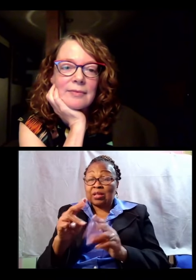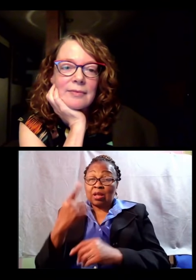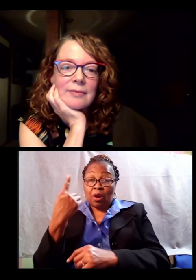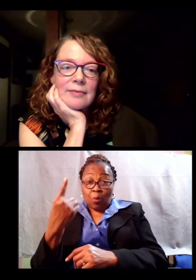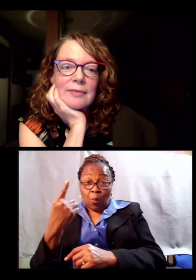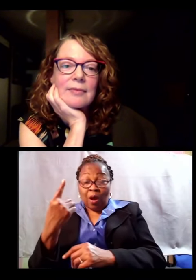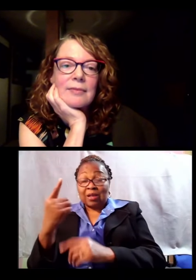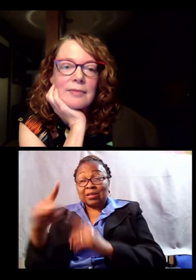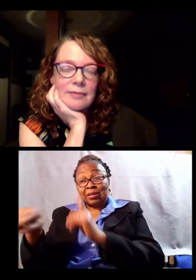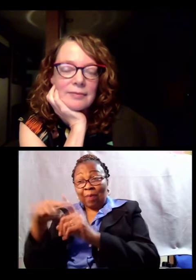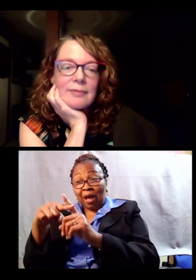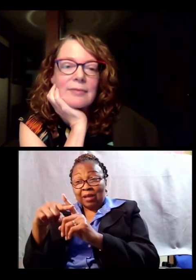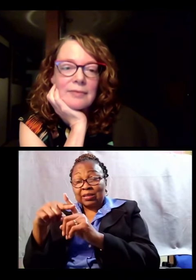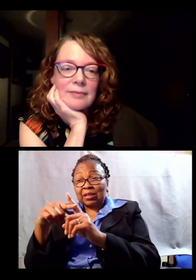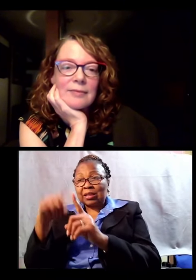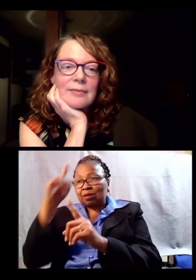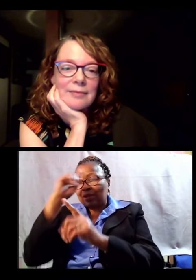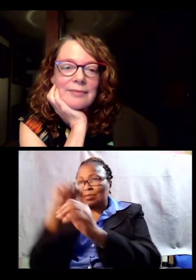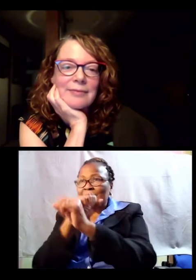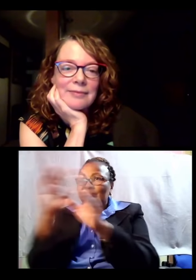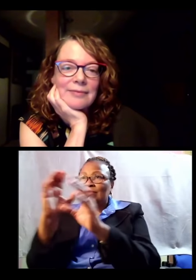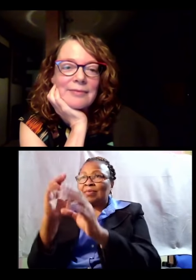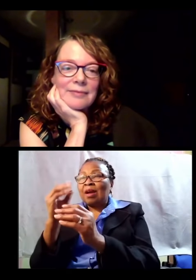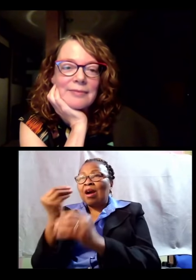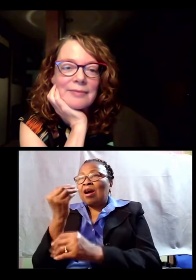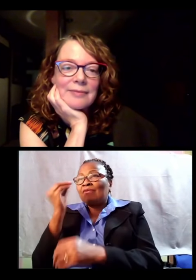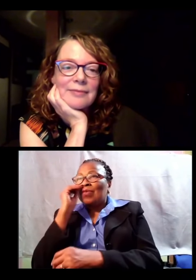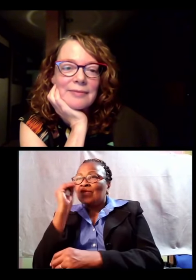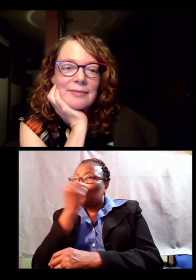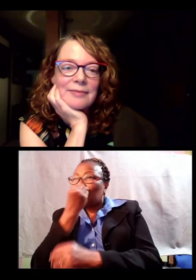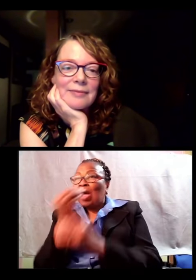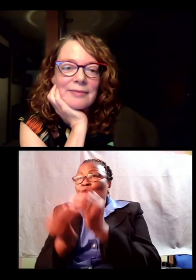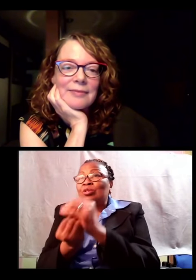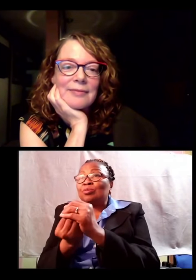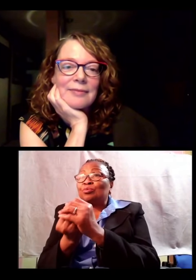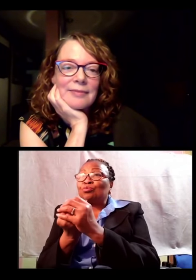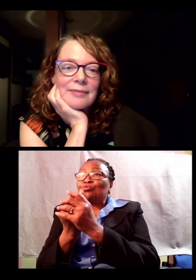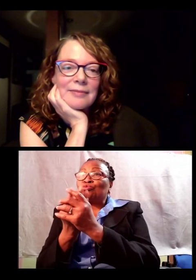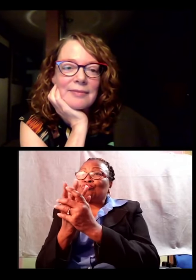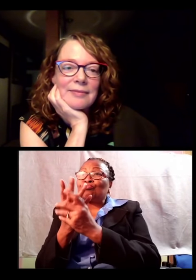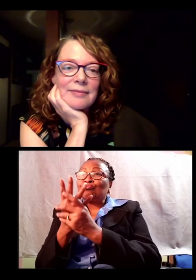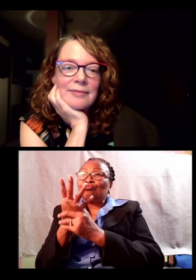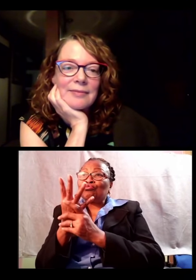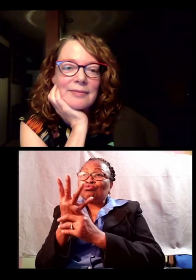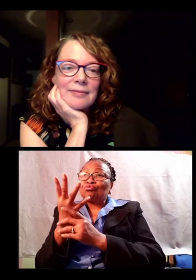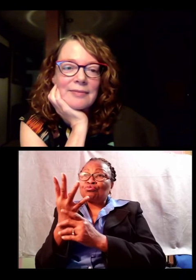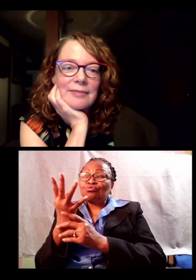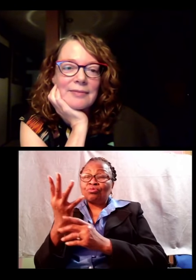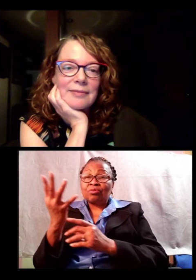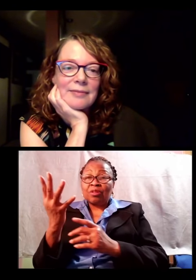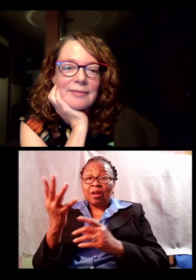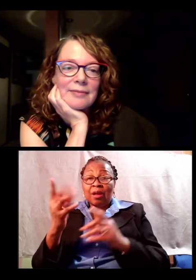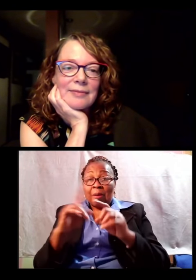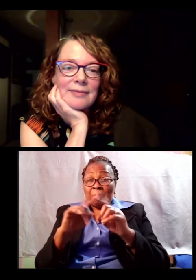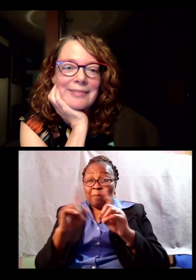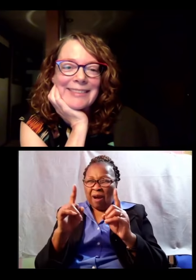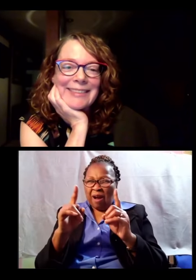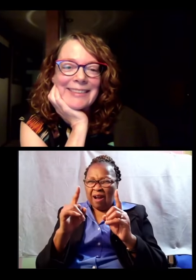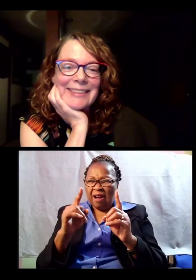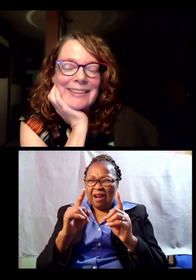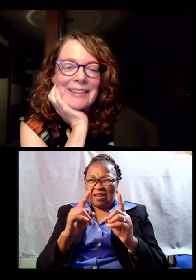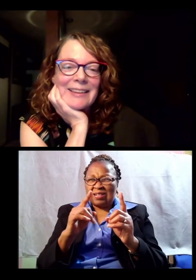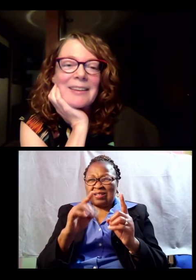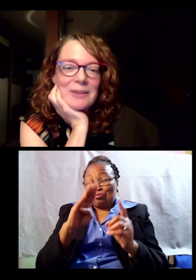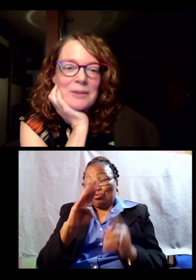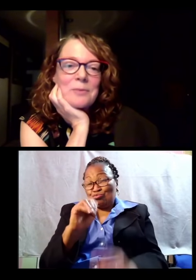of a flower, you know, coming up that breaks out in our hearts. Break out, however, suggests